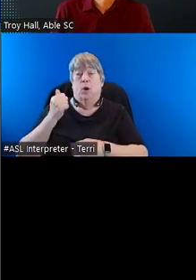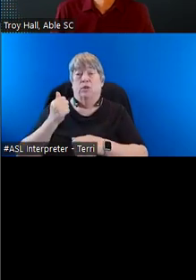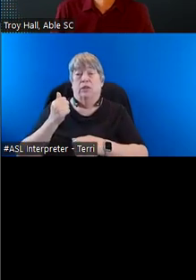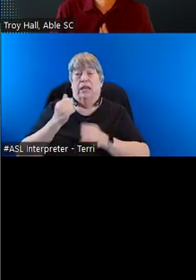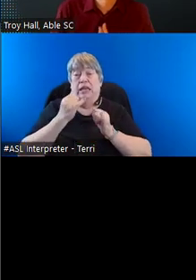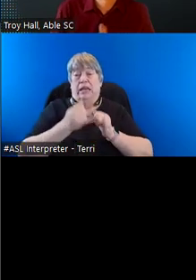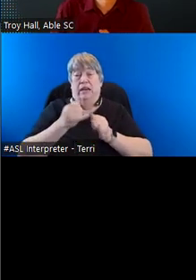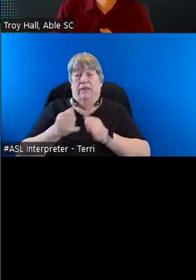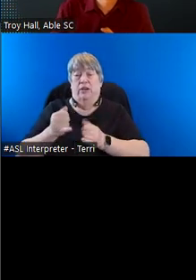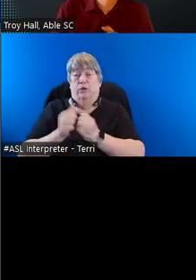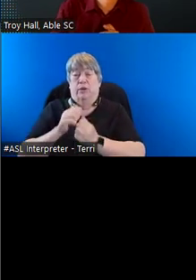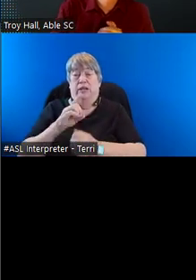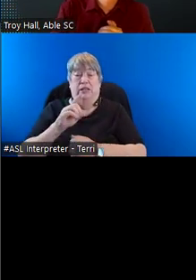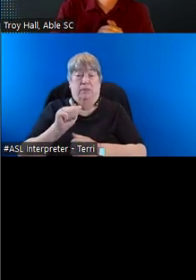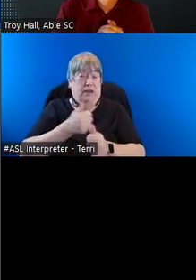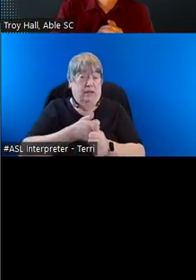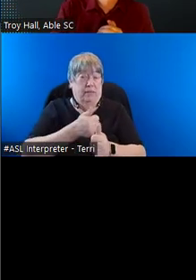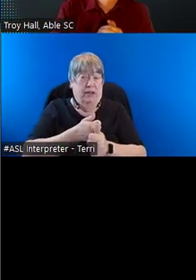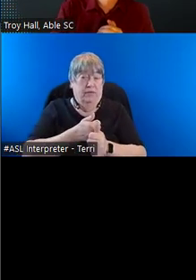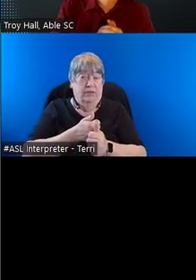with disabilities.